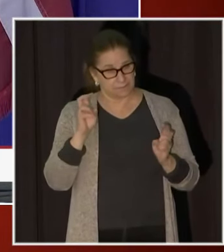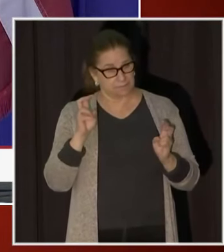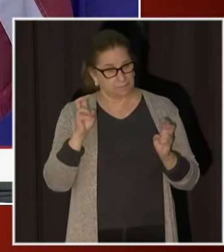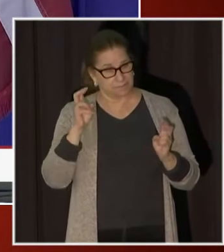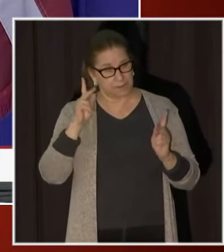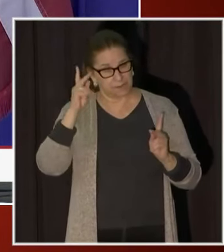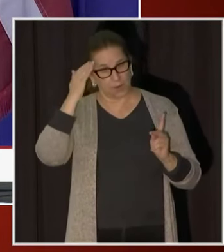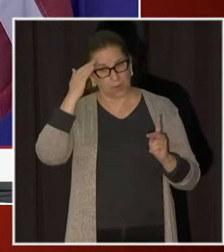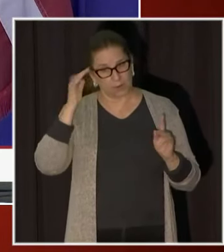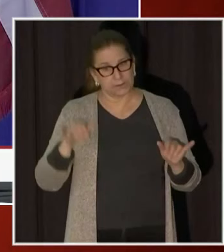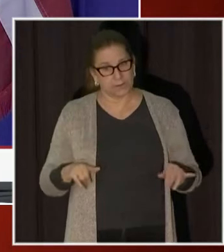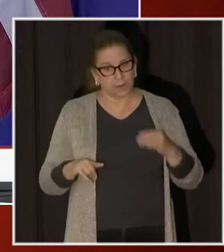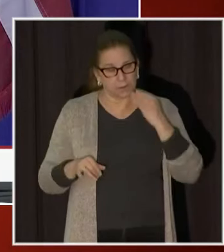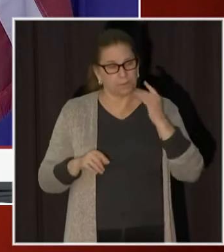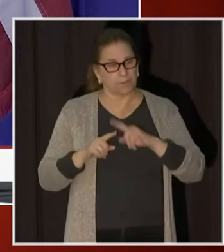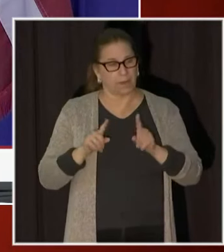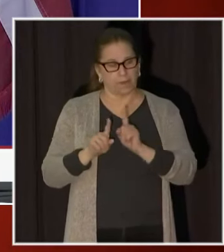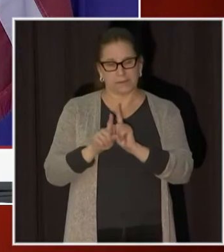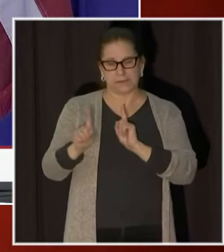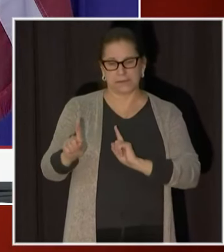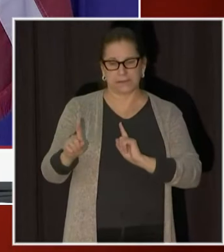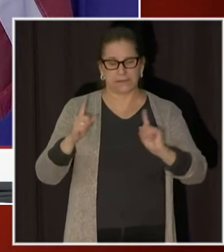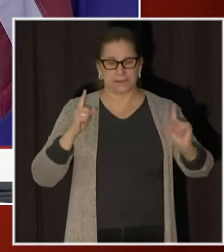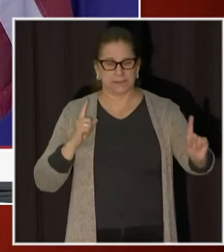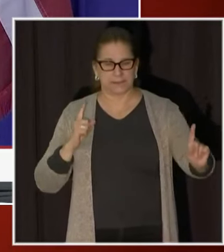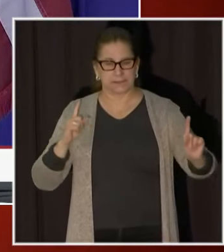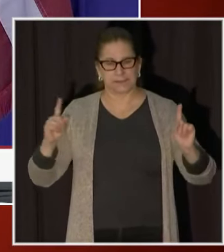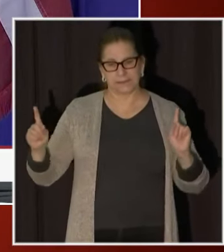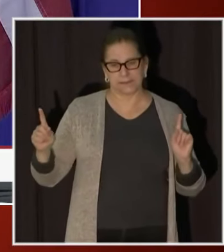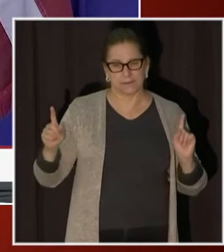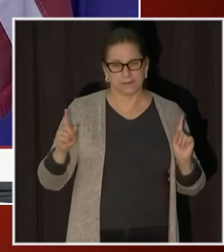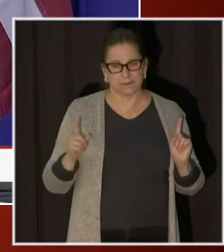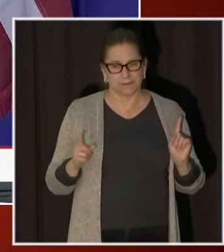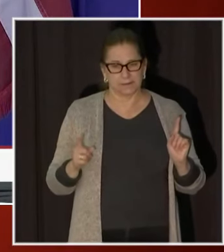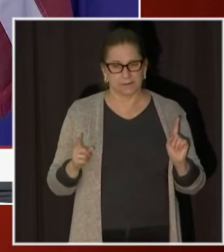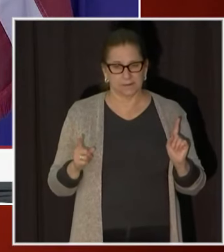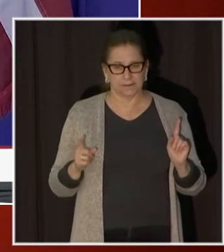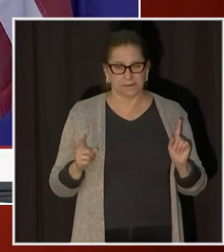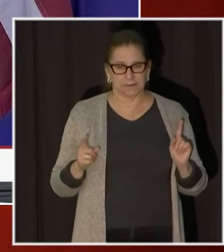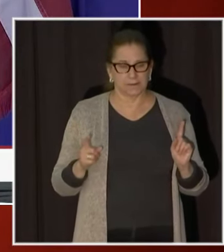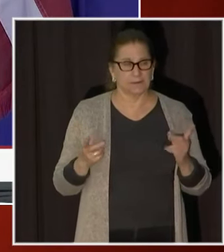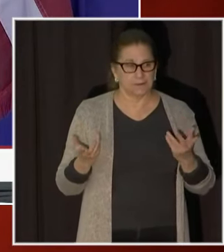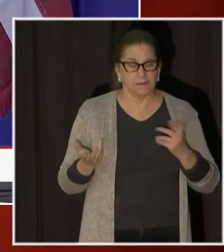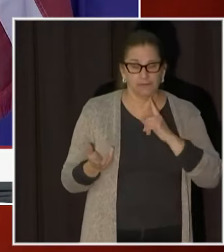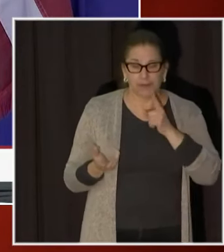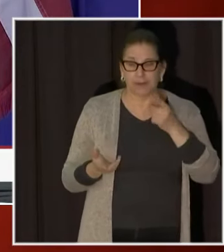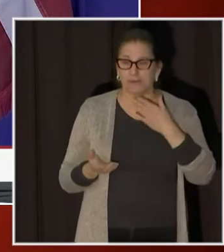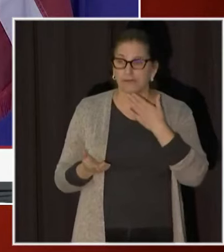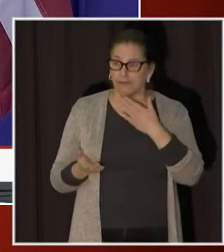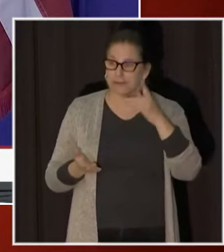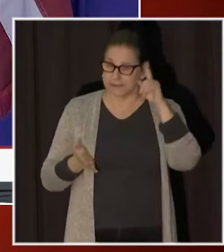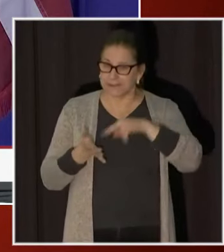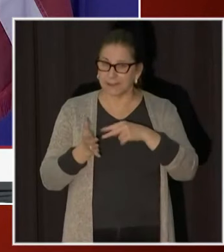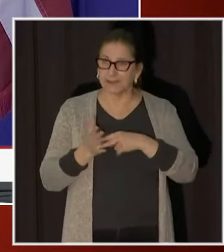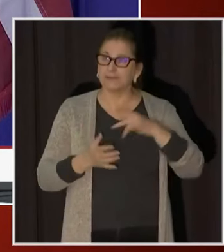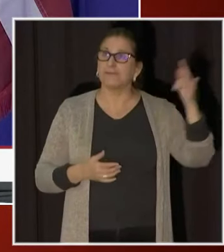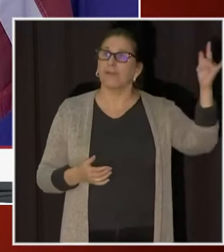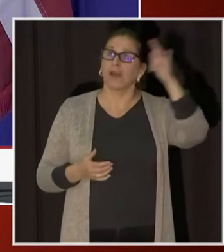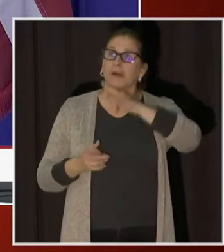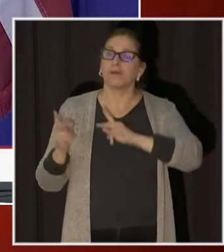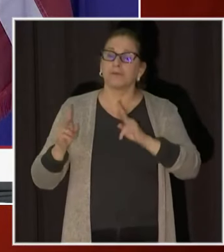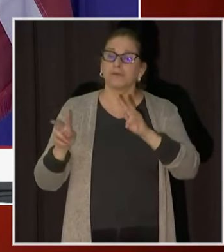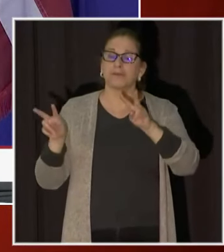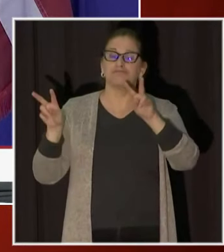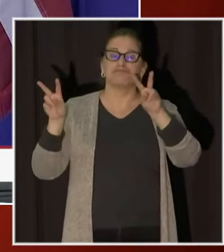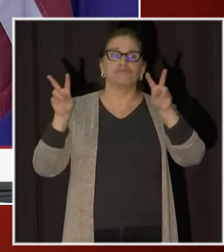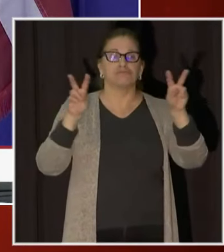feet apart from others. Obviously, I think there was a well-intentioned flyover, joint flyover from our